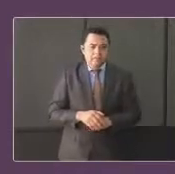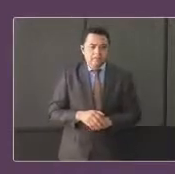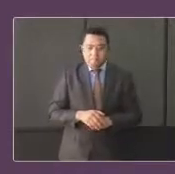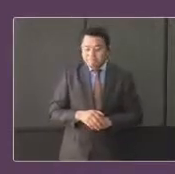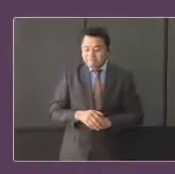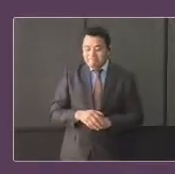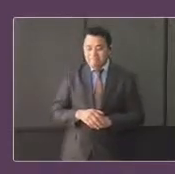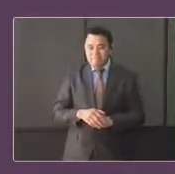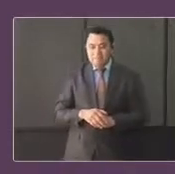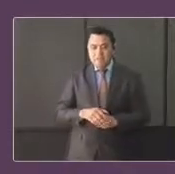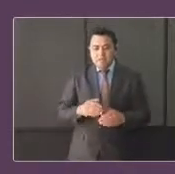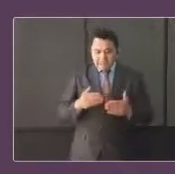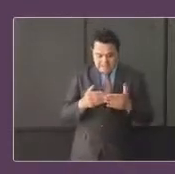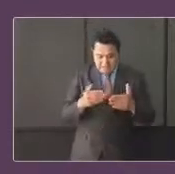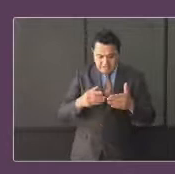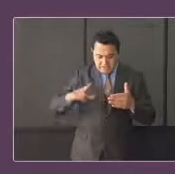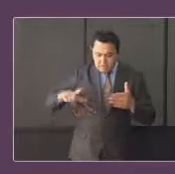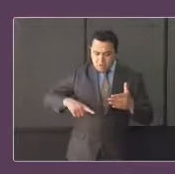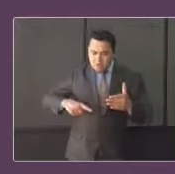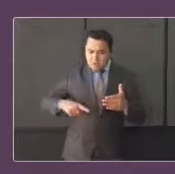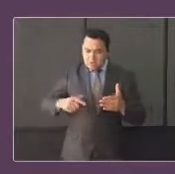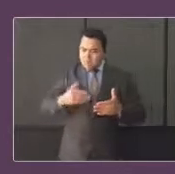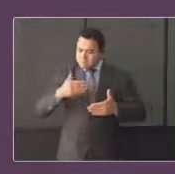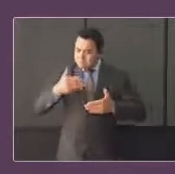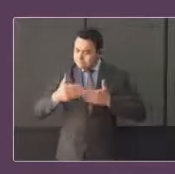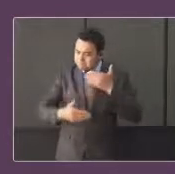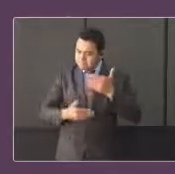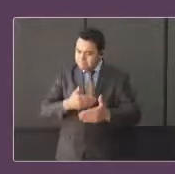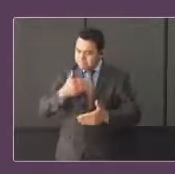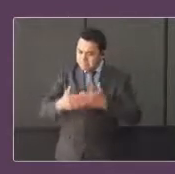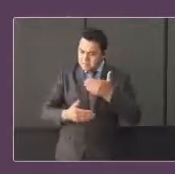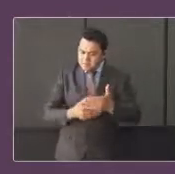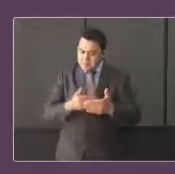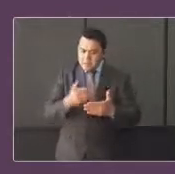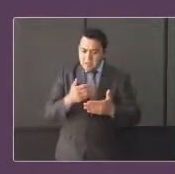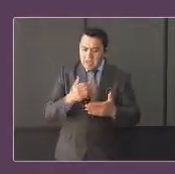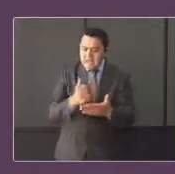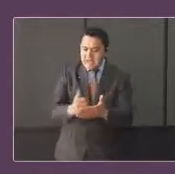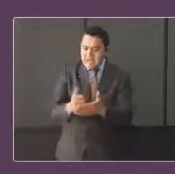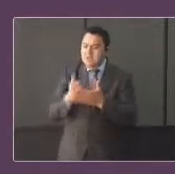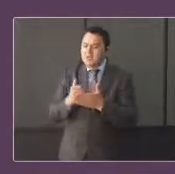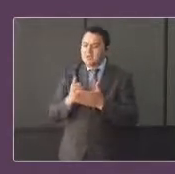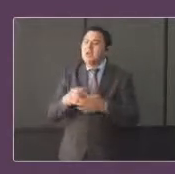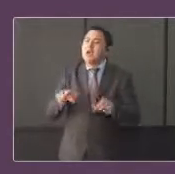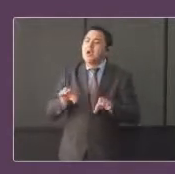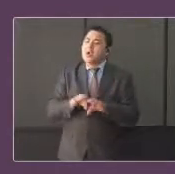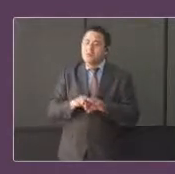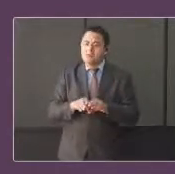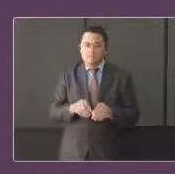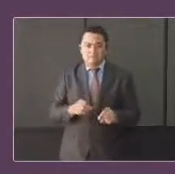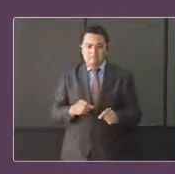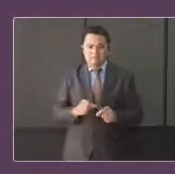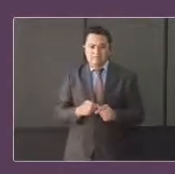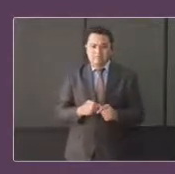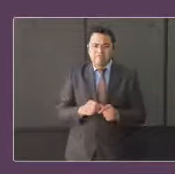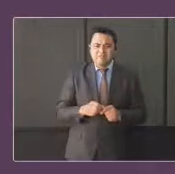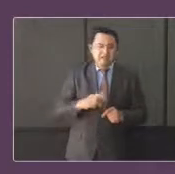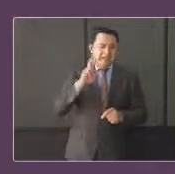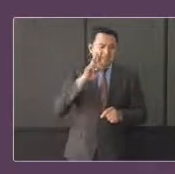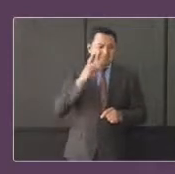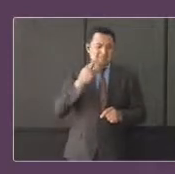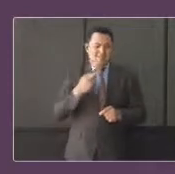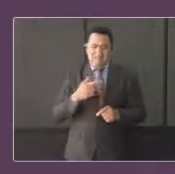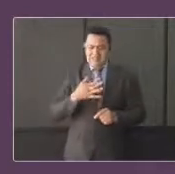so, we have a success formula because we are preventing discrimination. By doing so, we are